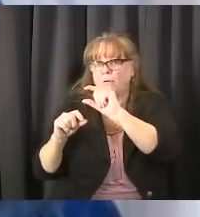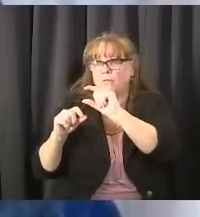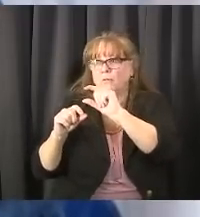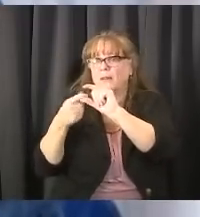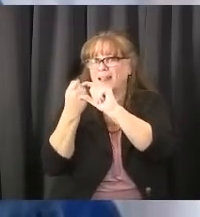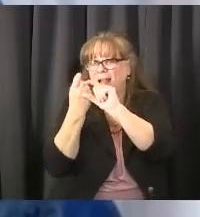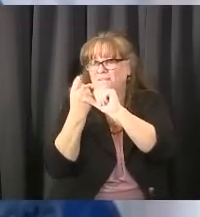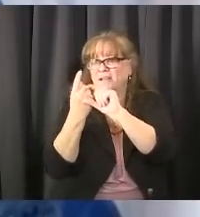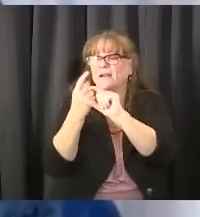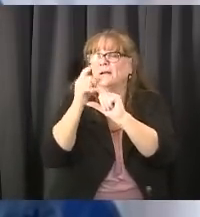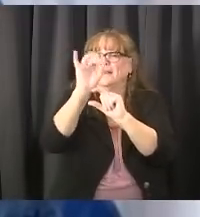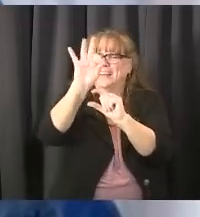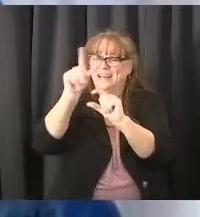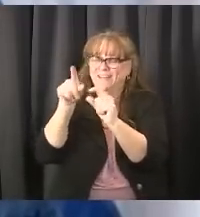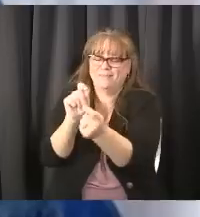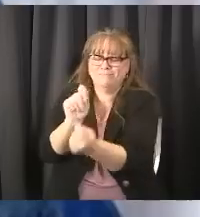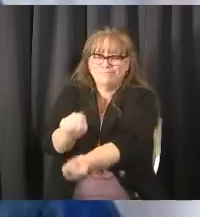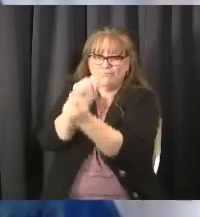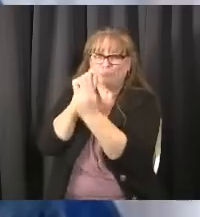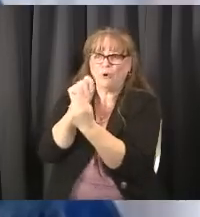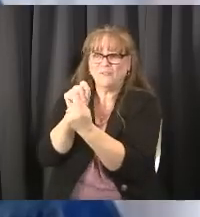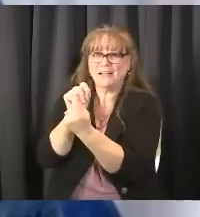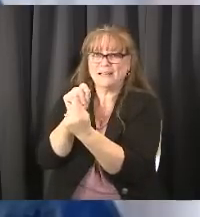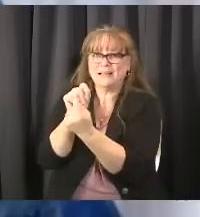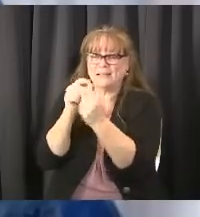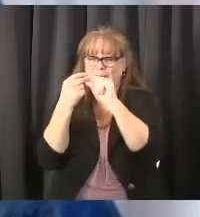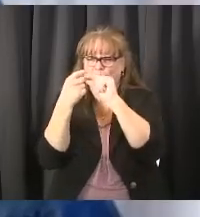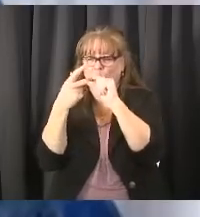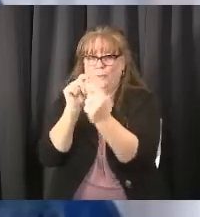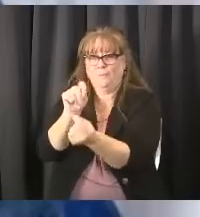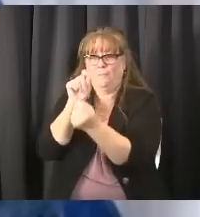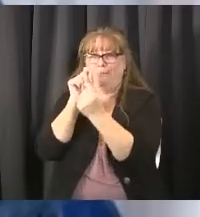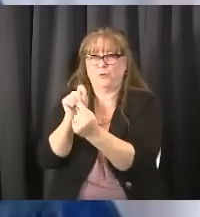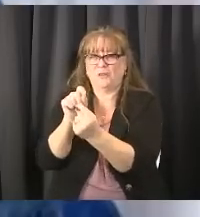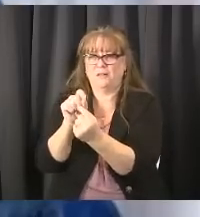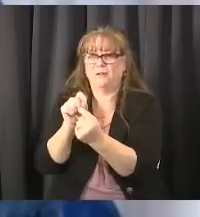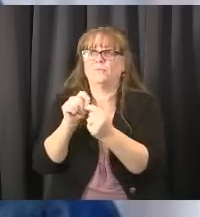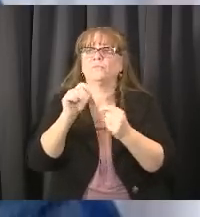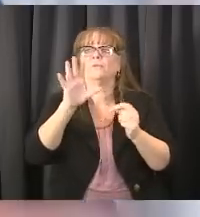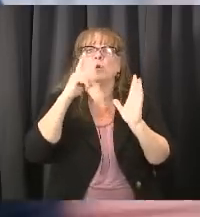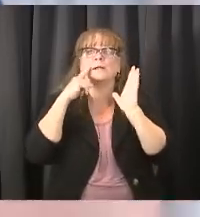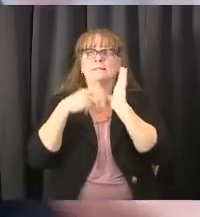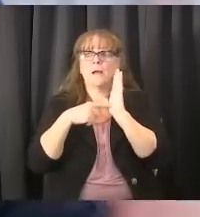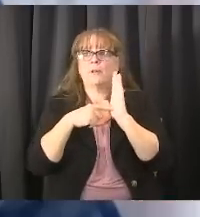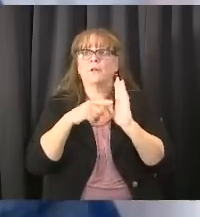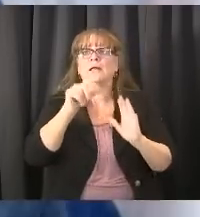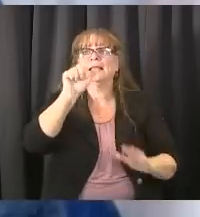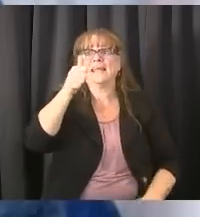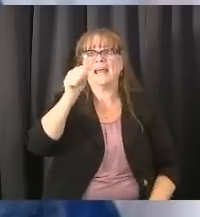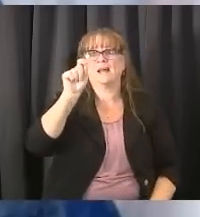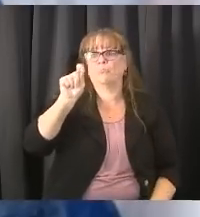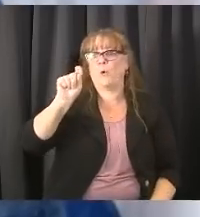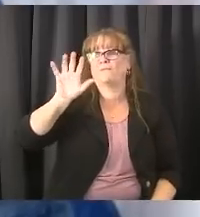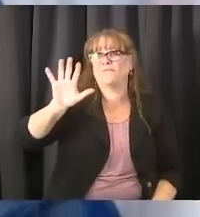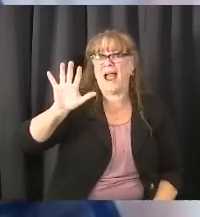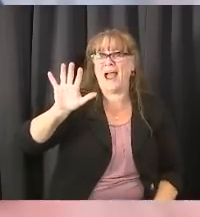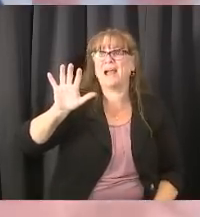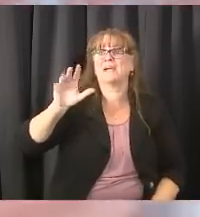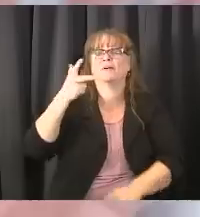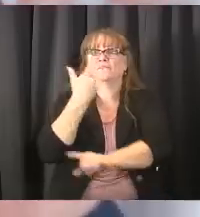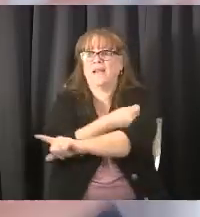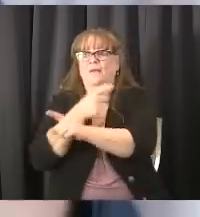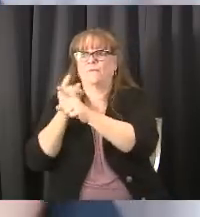10.8 doses for Moderna and 5.9 for Pfizer, we're well on our way to getting that